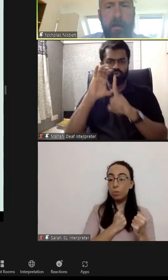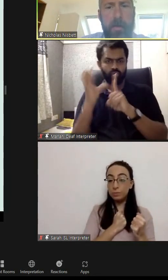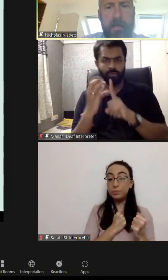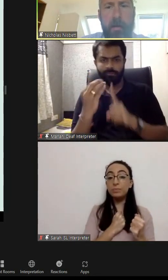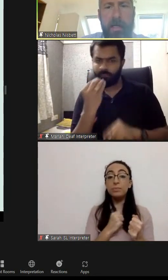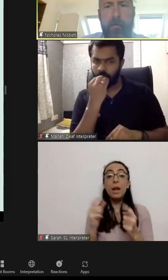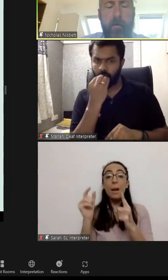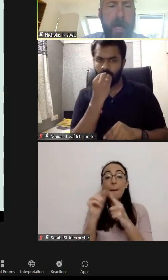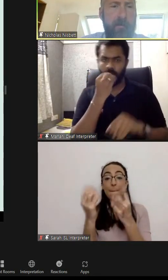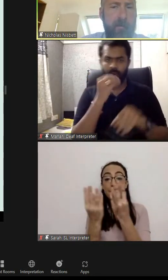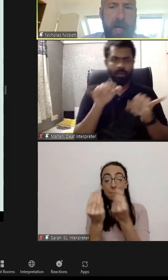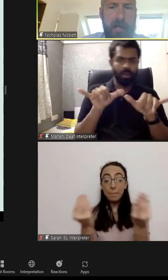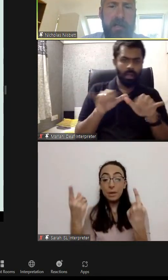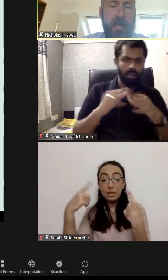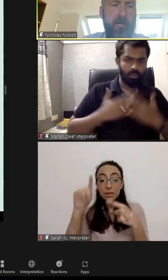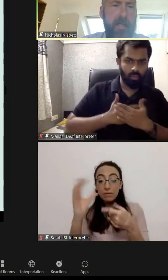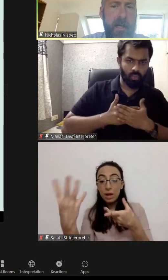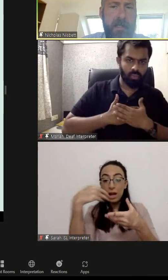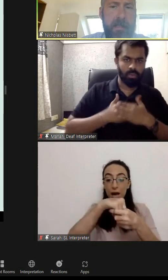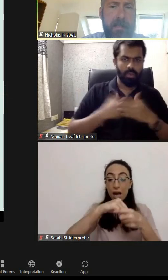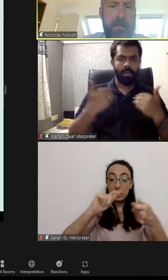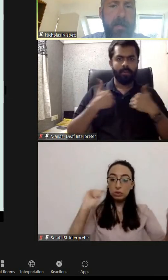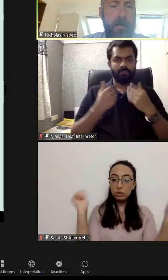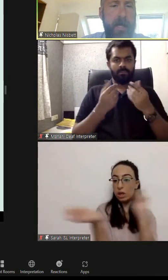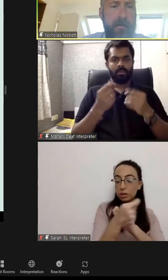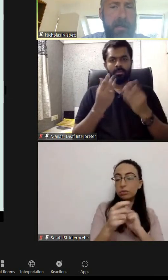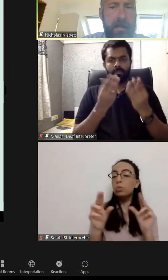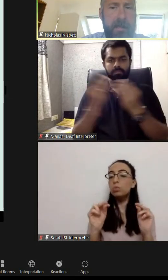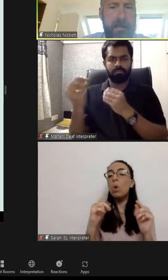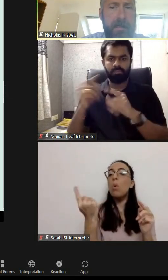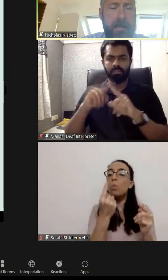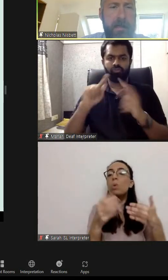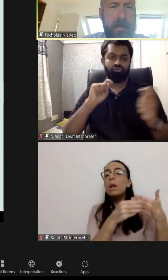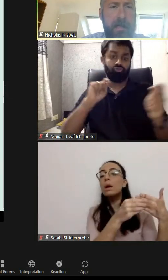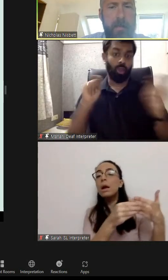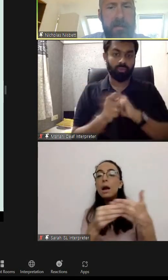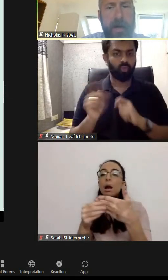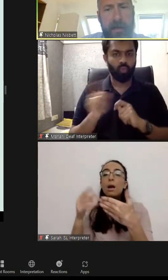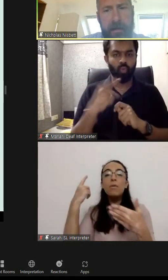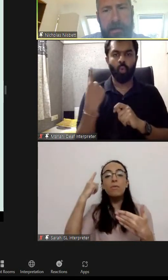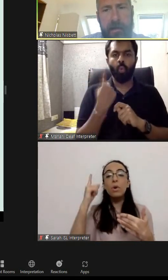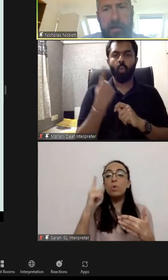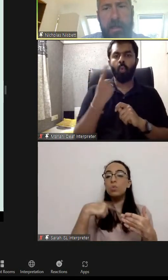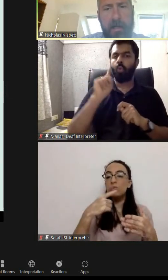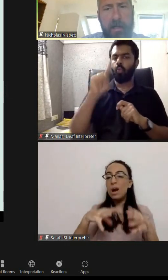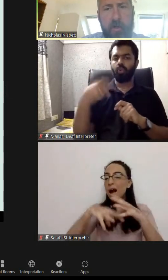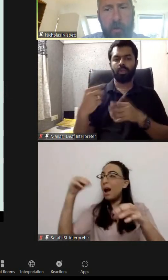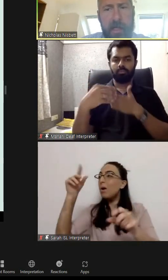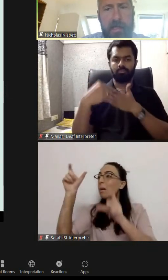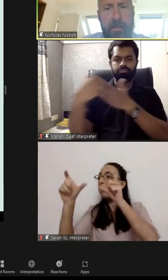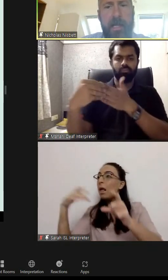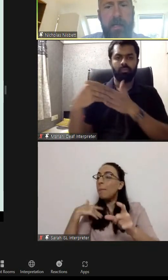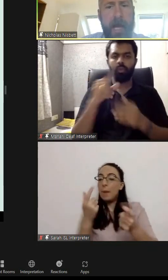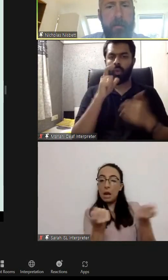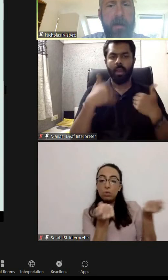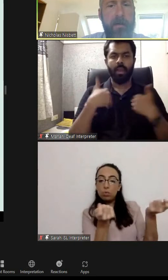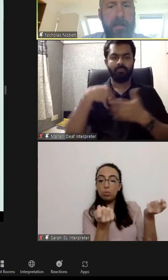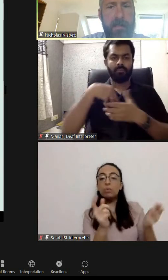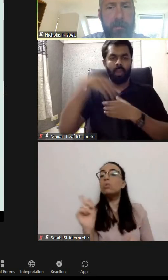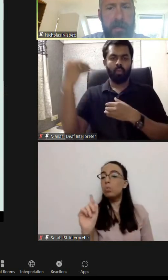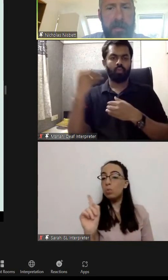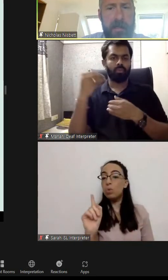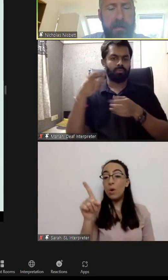circumstances cannot mean coming in with behavioural change and dietary guidance designed by outsiders. It means recognising that control needs to be taken back